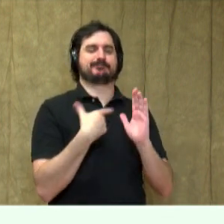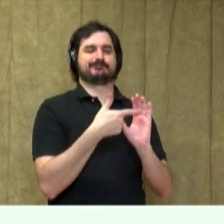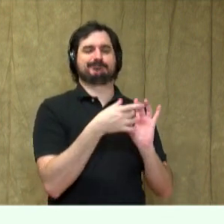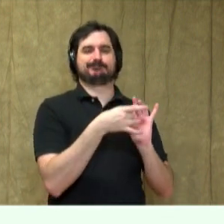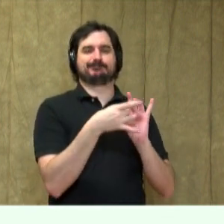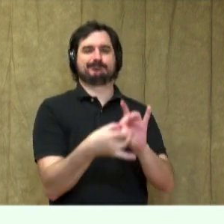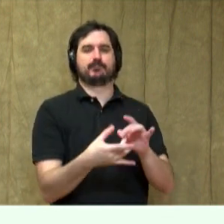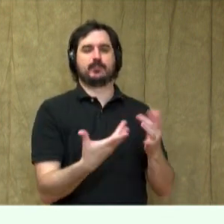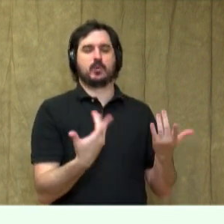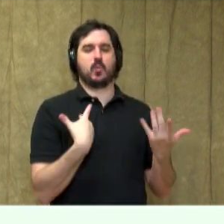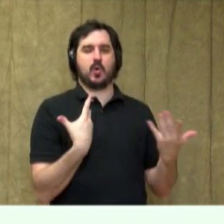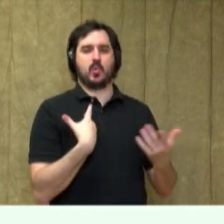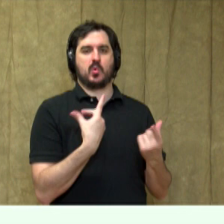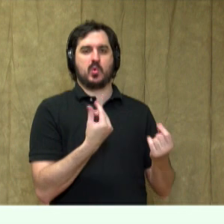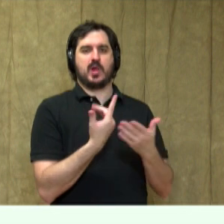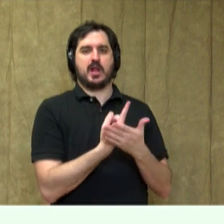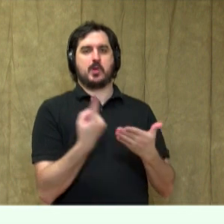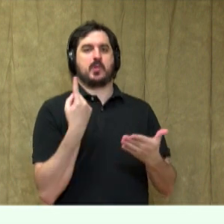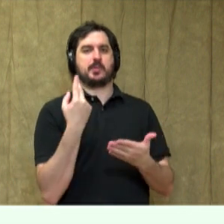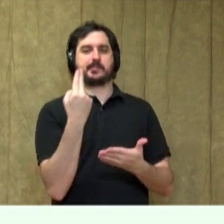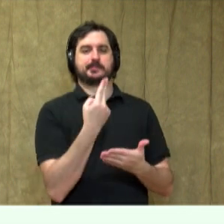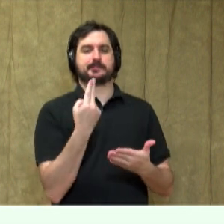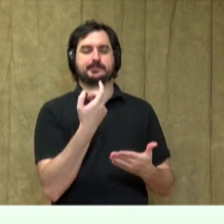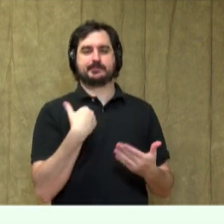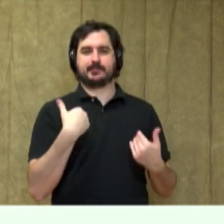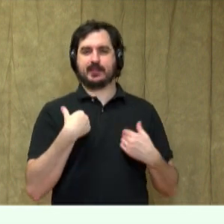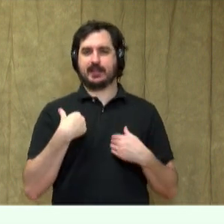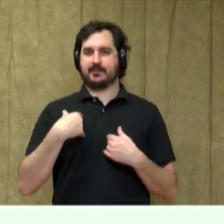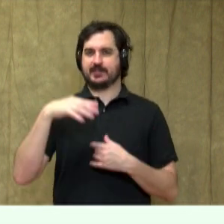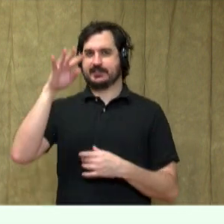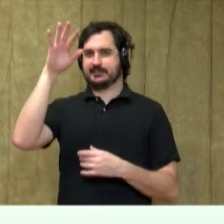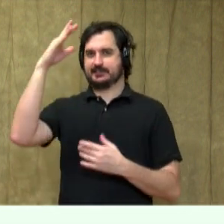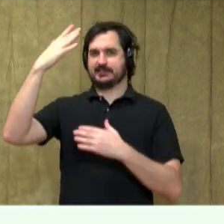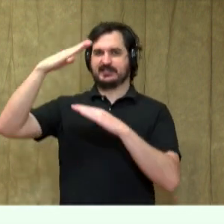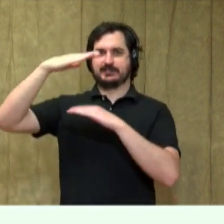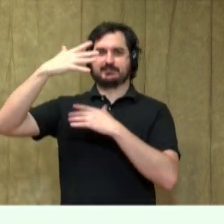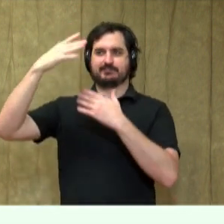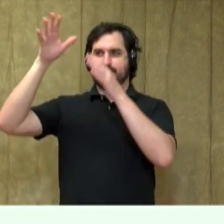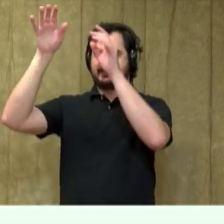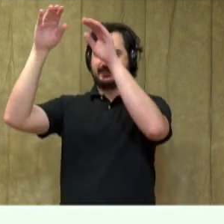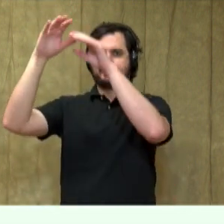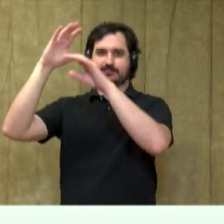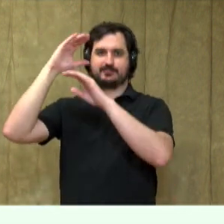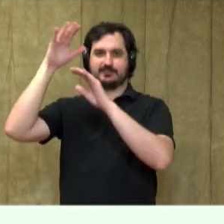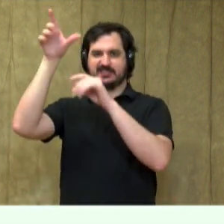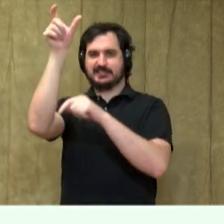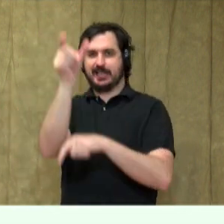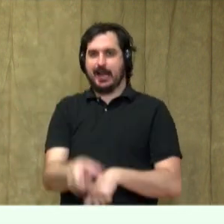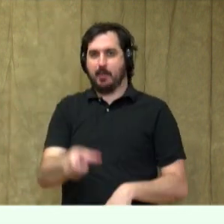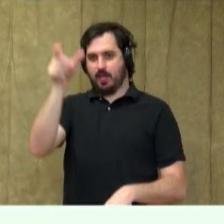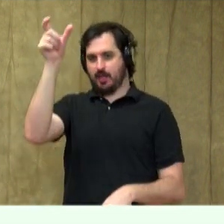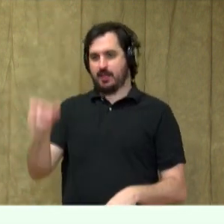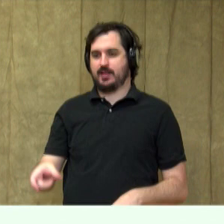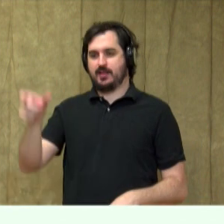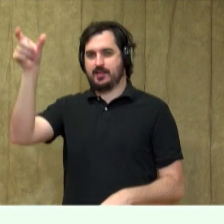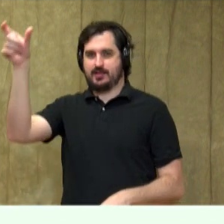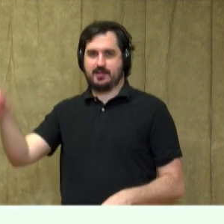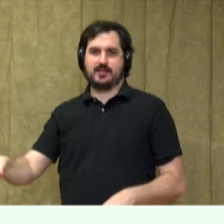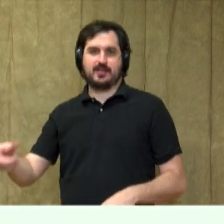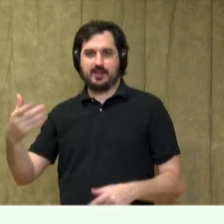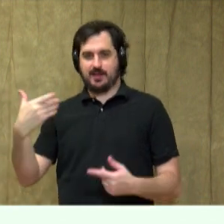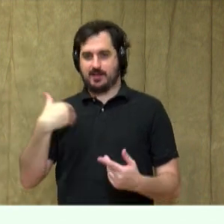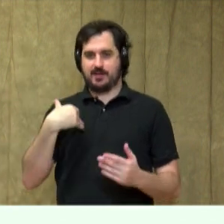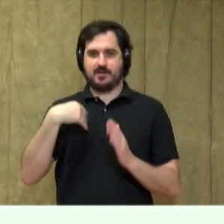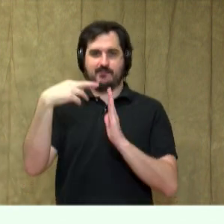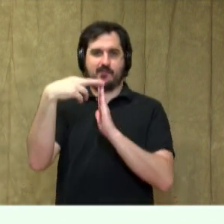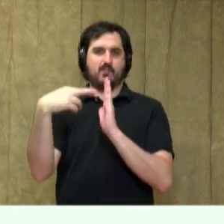a table and we had rules, and then we put our numbers together. So we had our